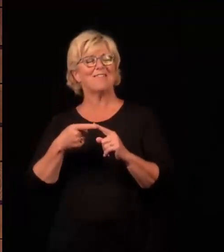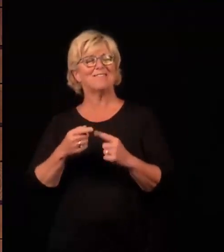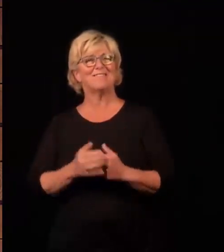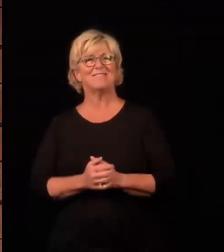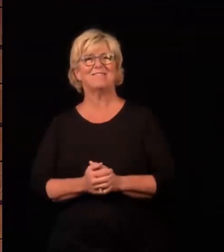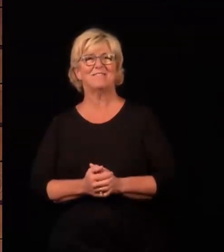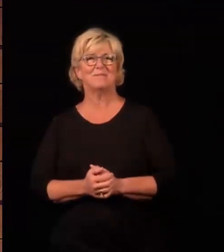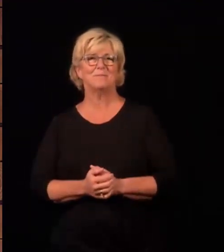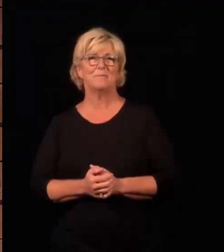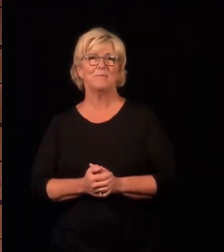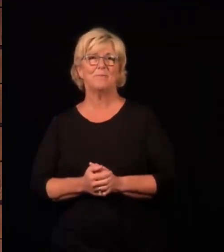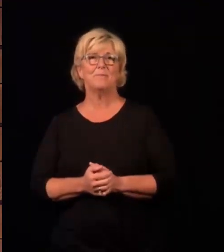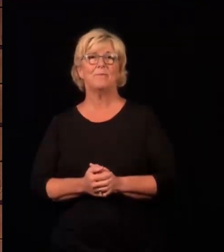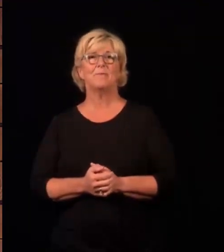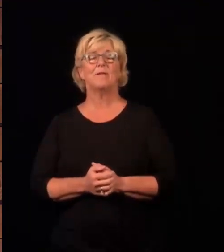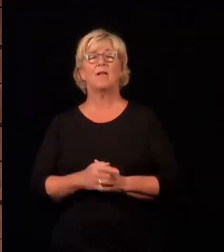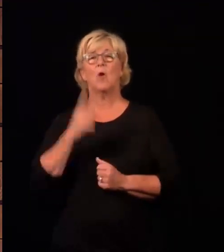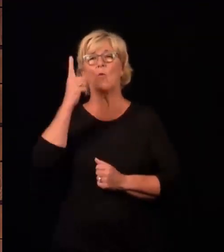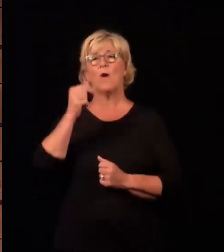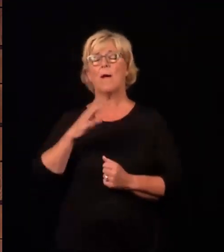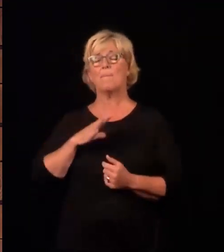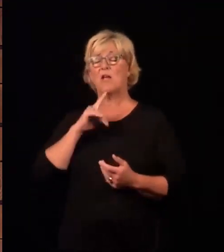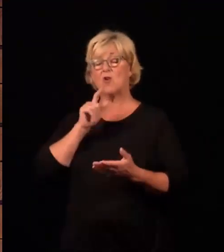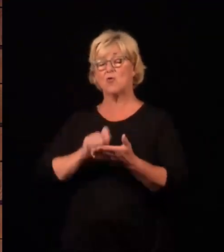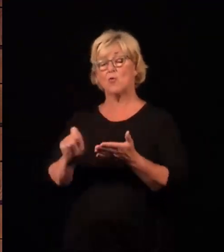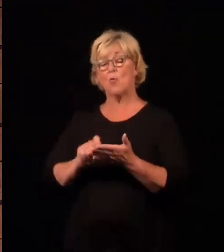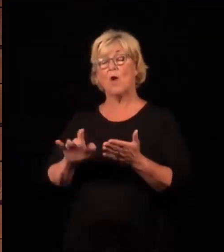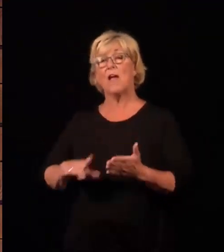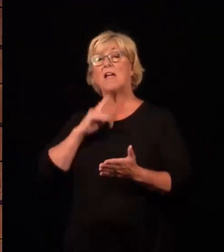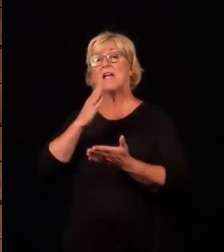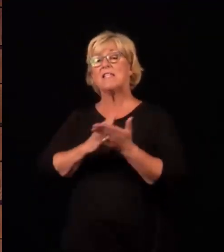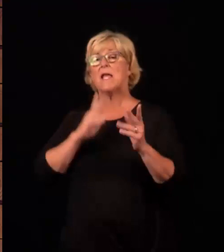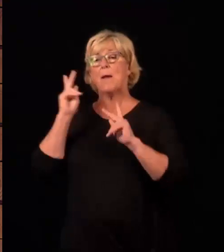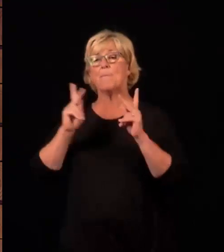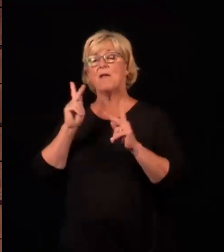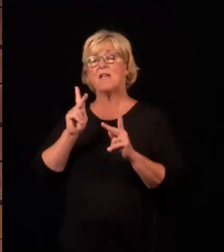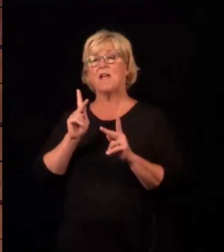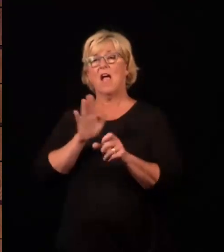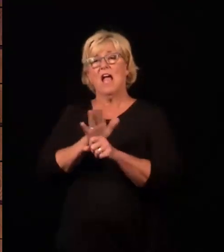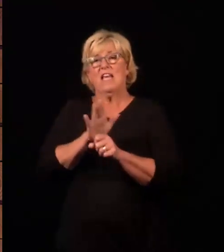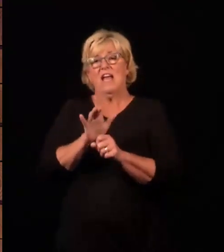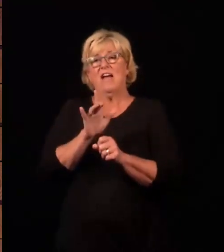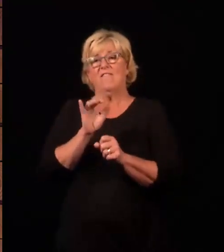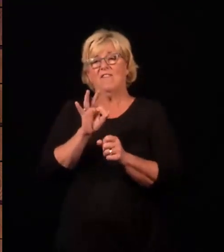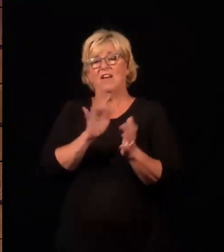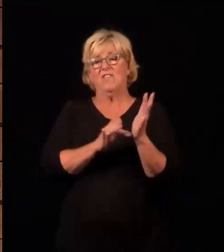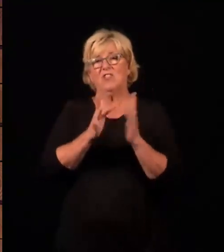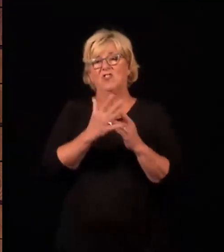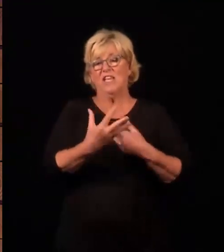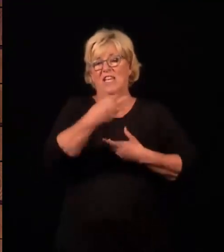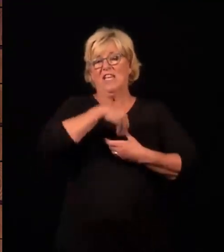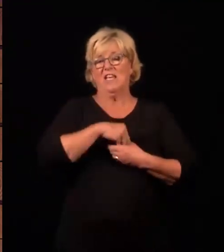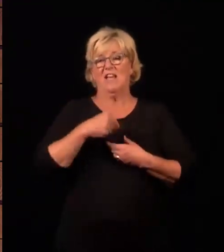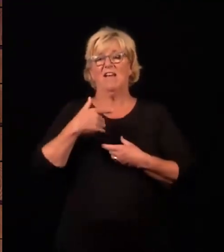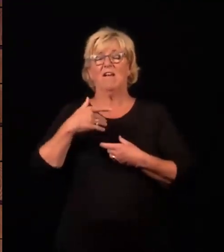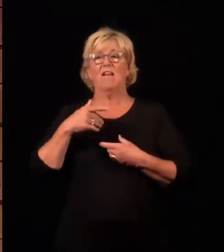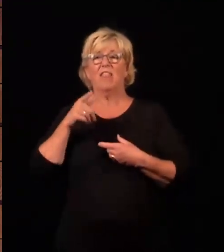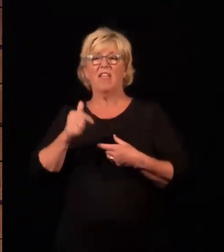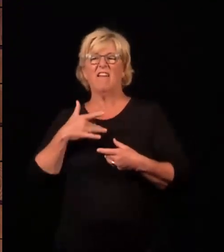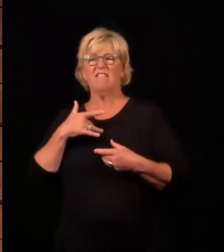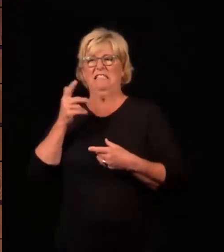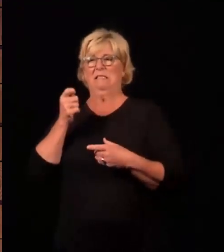series. D.L. Moody once said, "Some people have just enough of Christ to make them feel uncomfortable at a